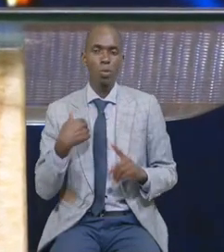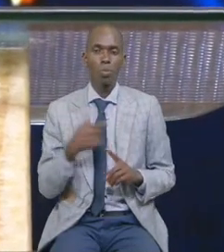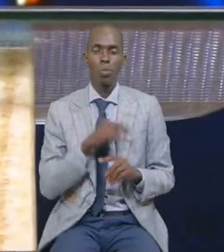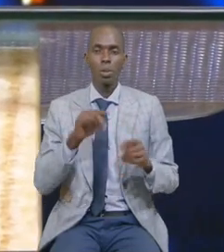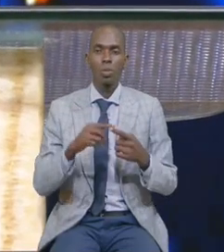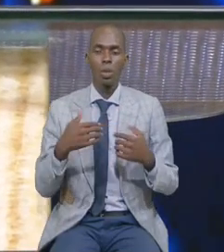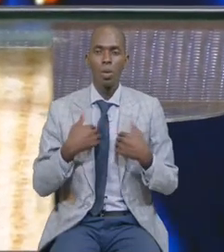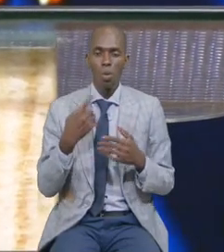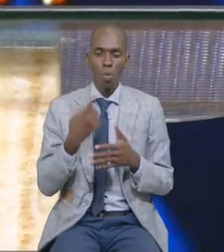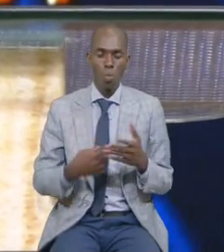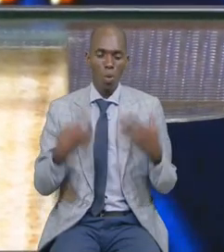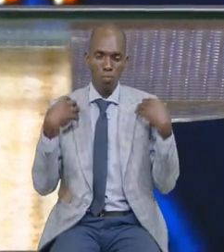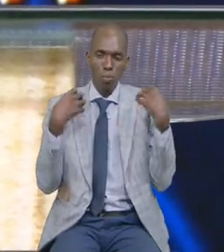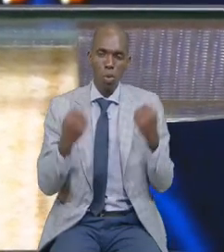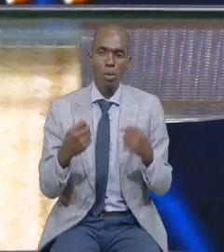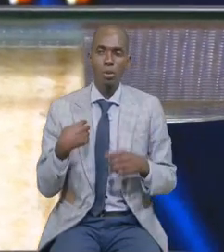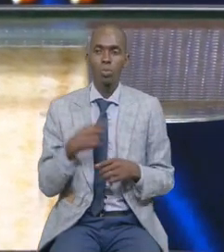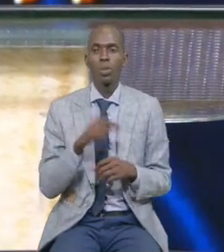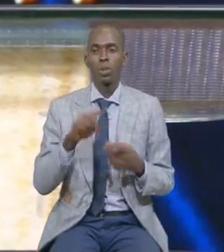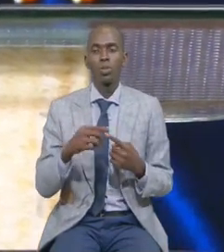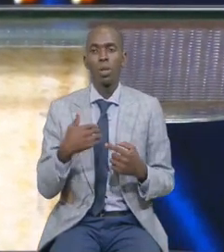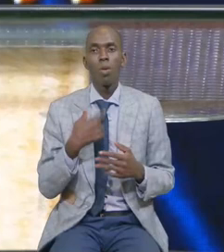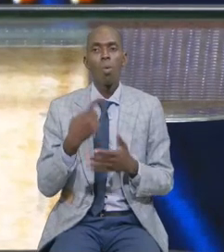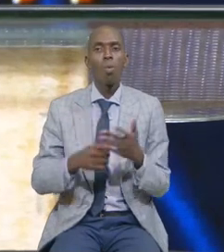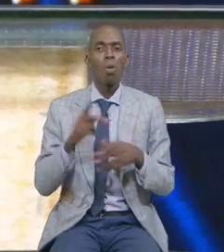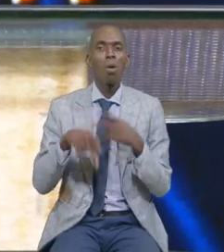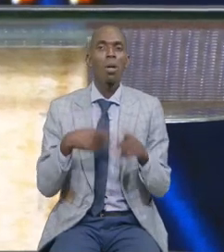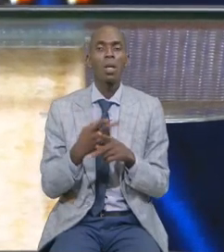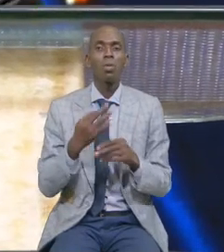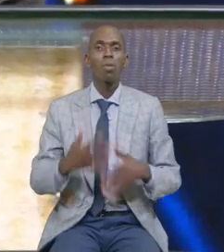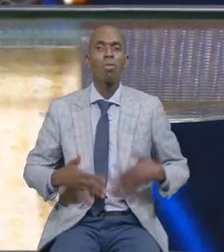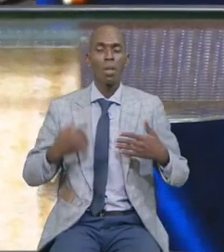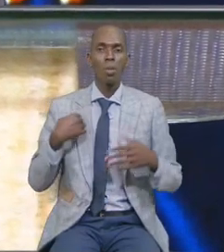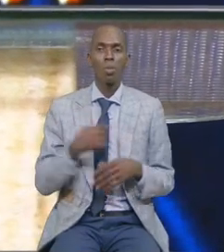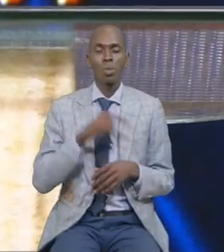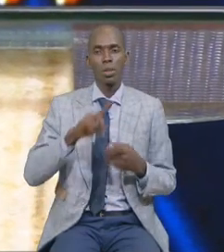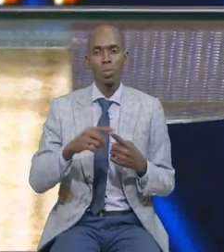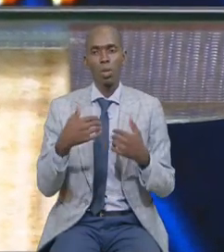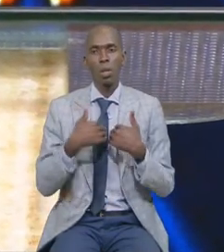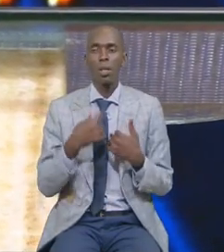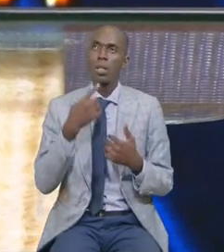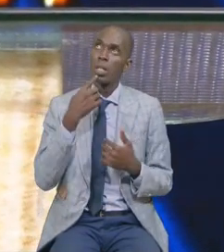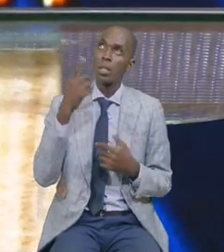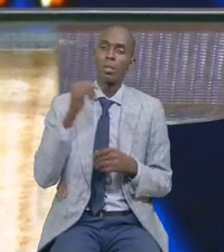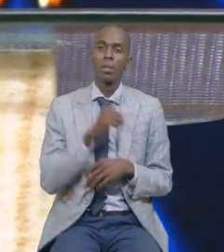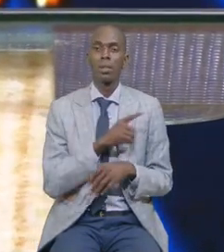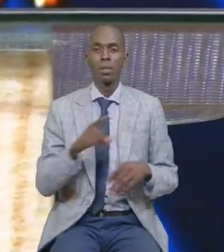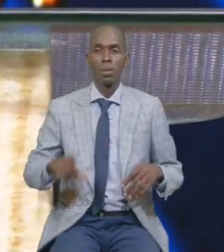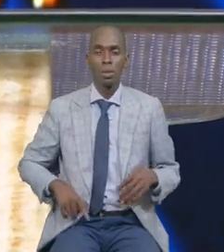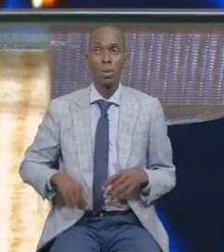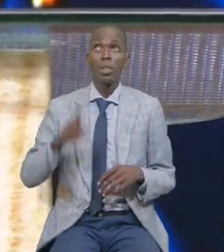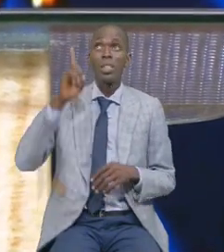courage we ought to have, what kind of life we ought to have. Tell the Lord, he gave Shadrach, Meshach,